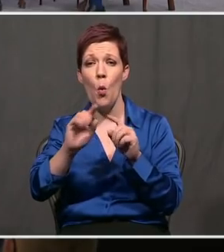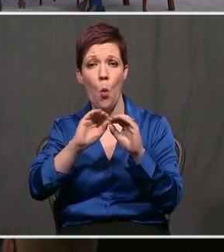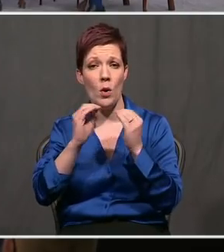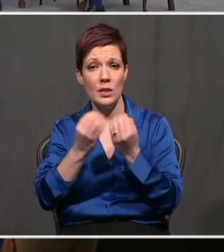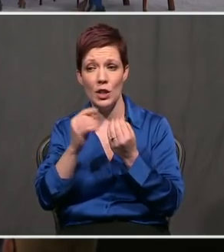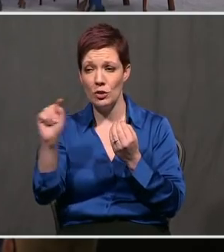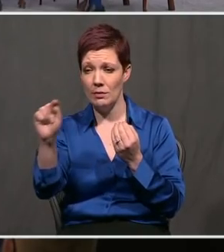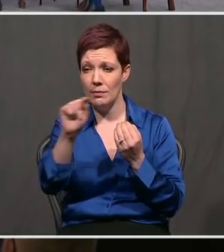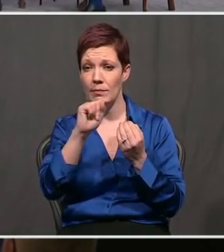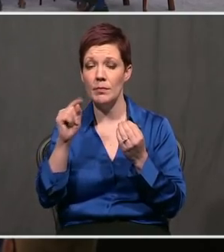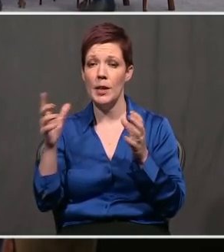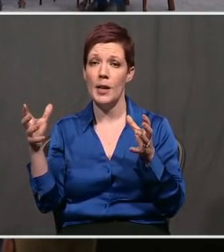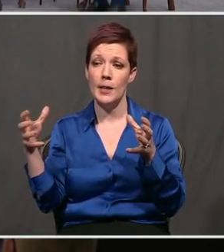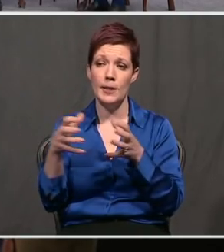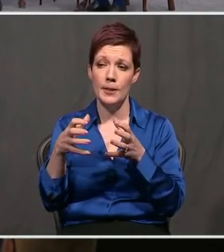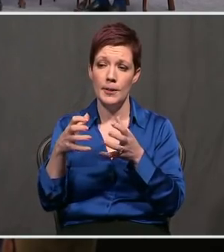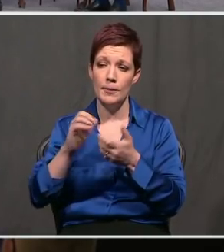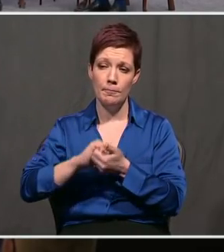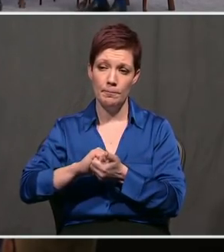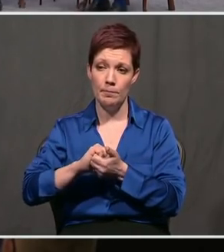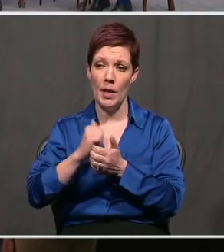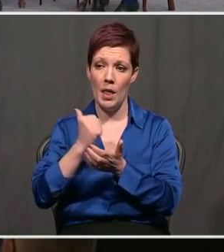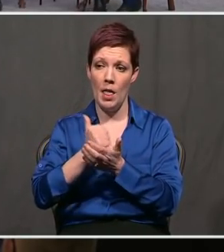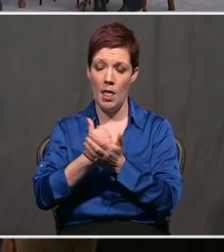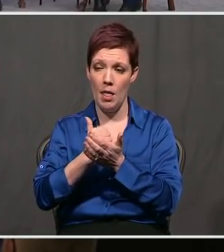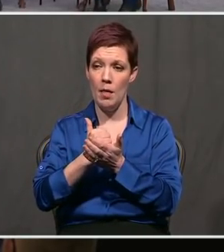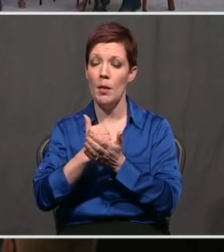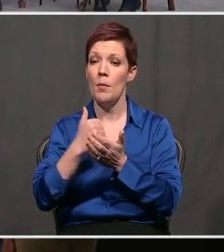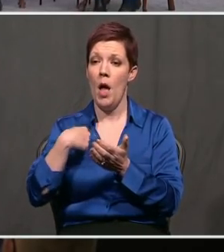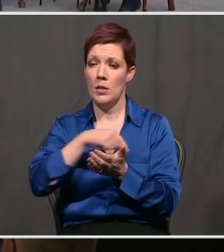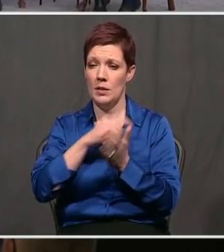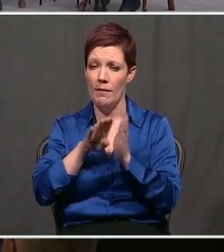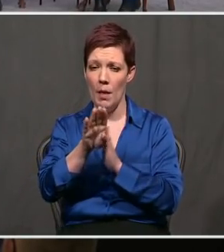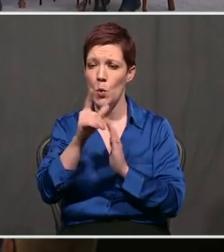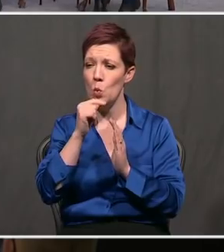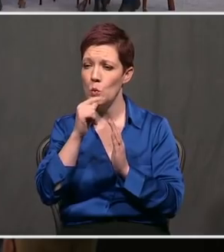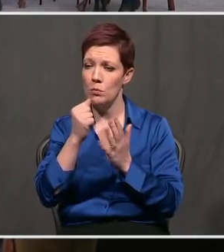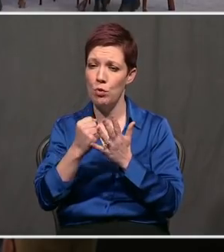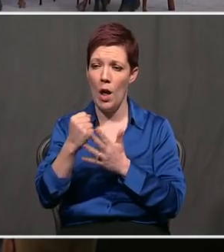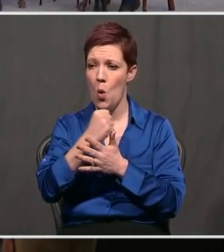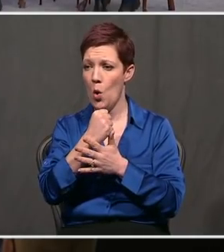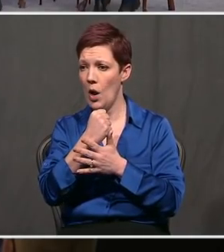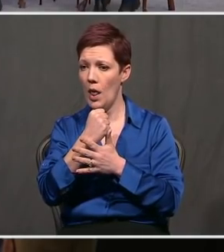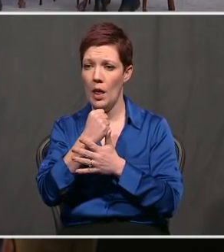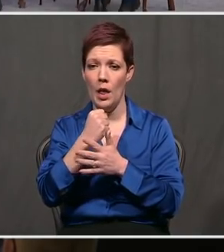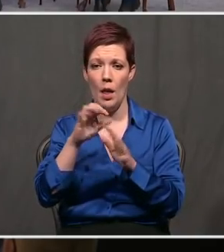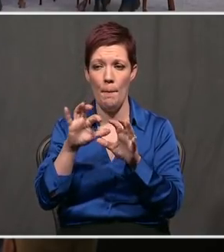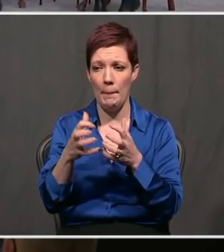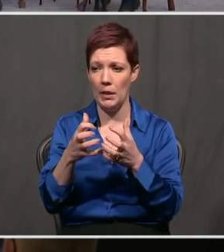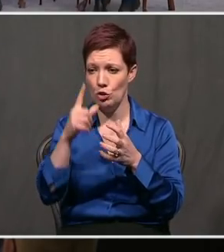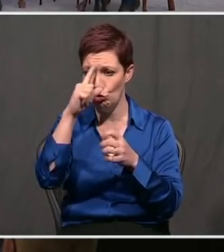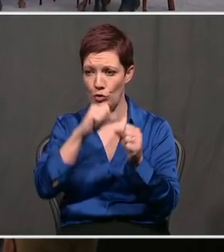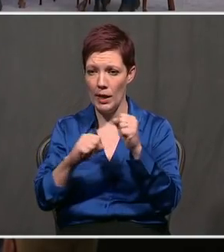to help us develop a priority population strategy that will include